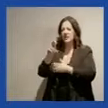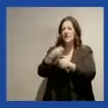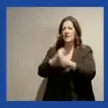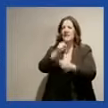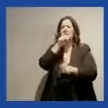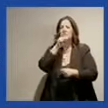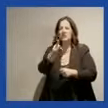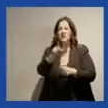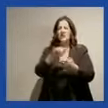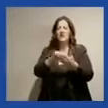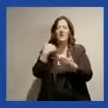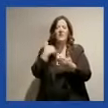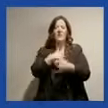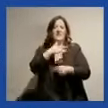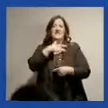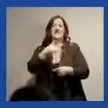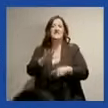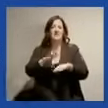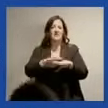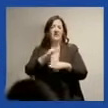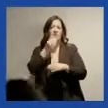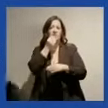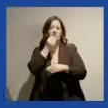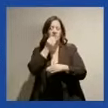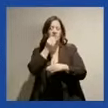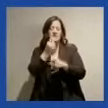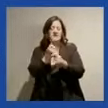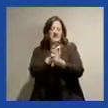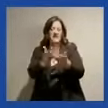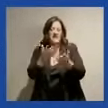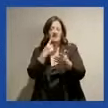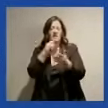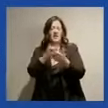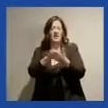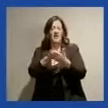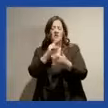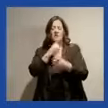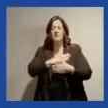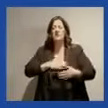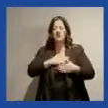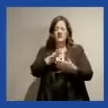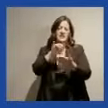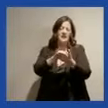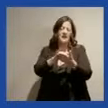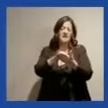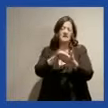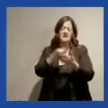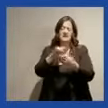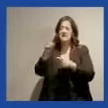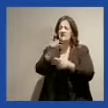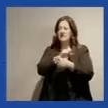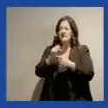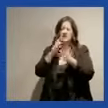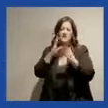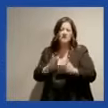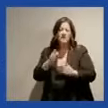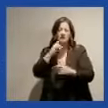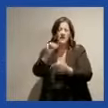were sensitive on the nutrition. I want to thank Senator Eggman and Umberg for sensitivity on the care court. And I want to thank